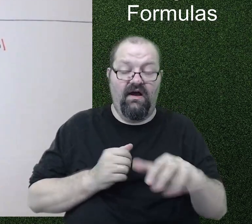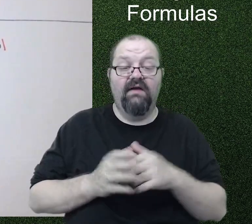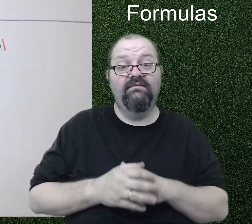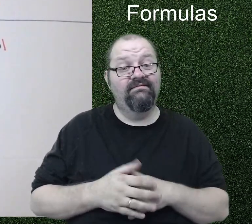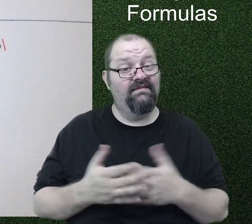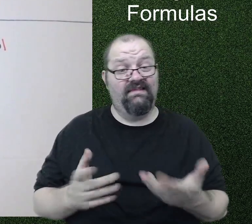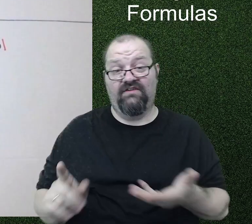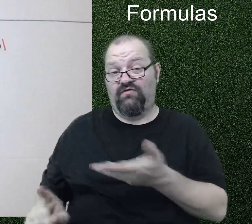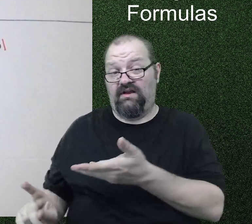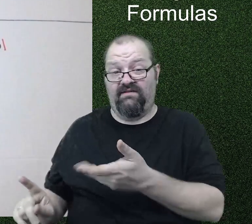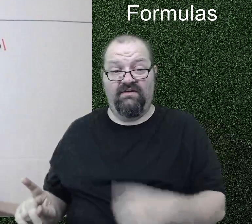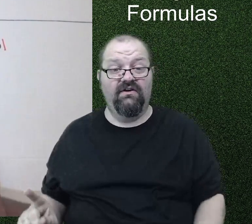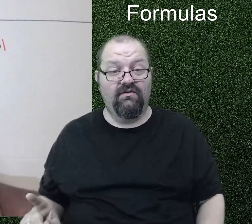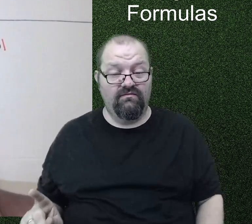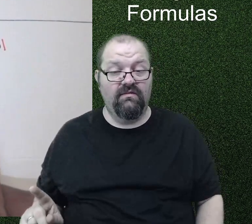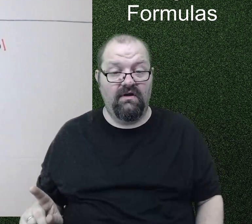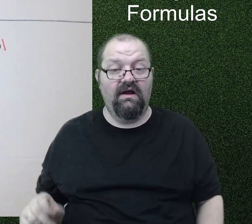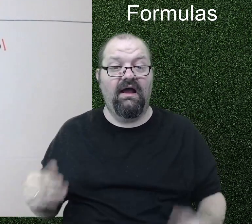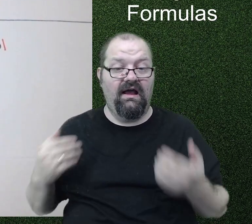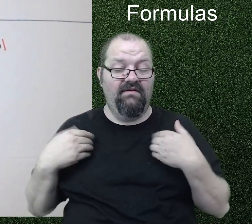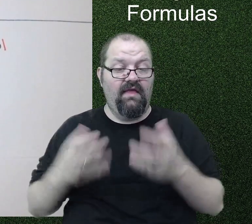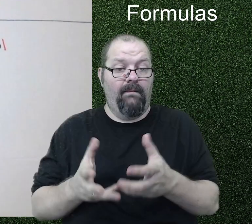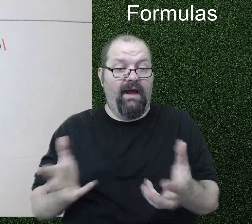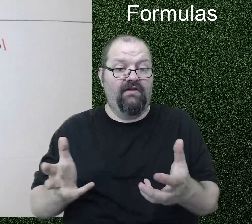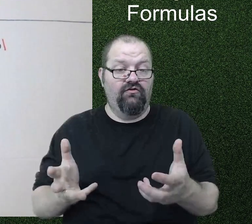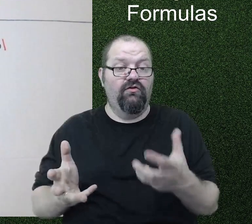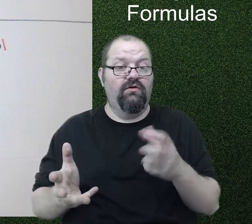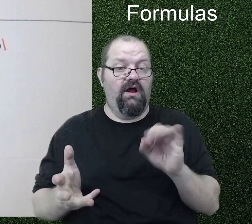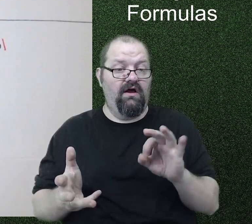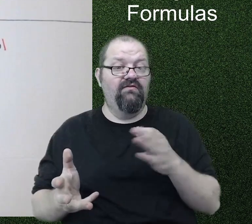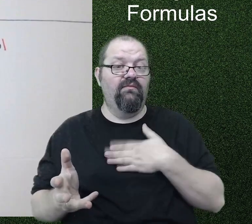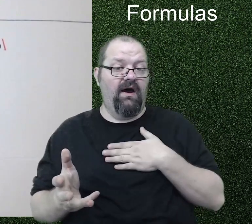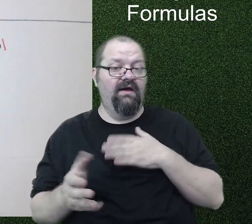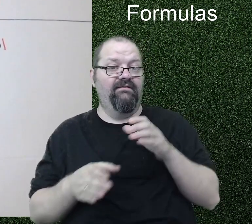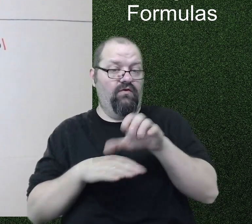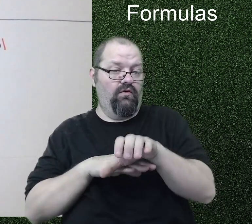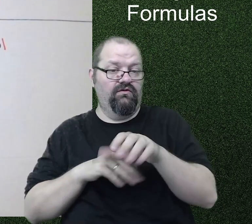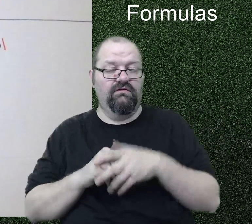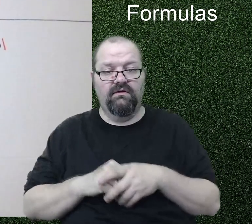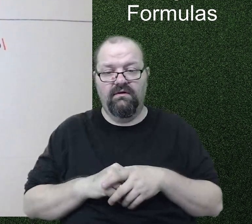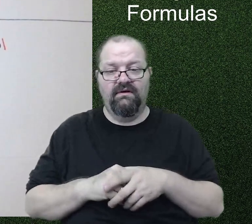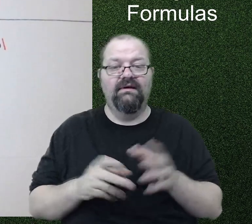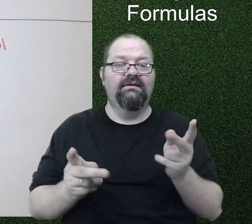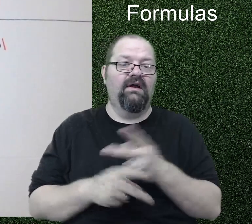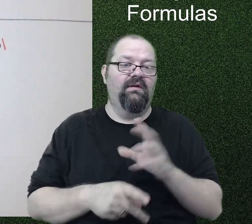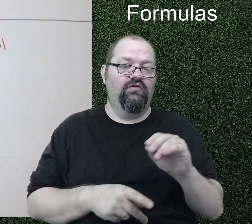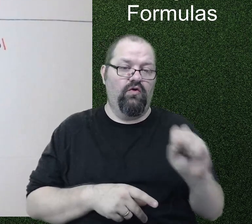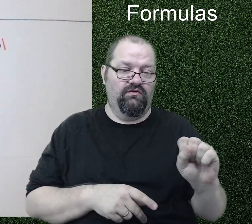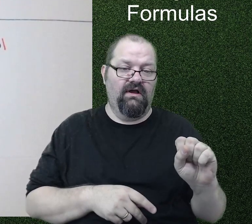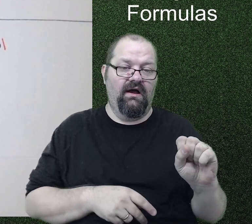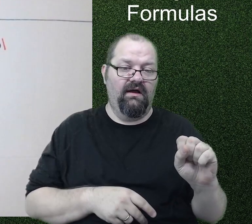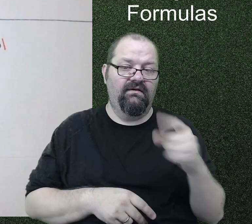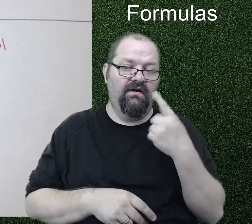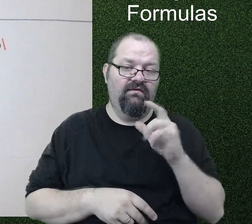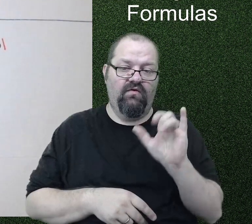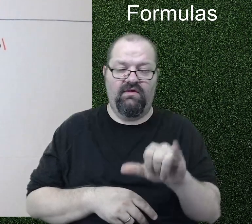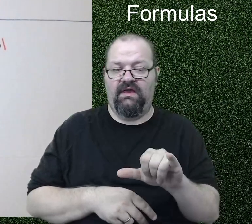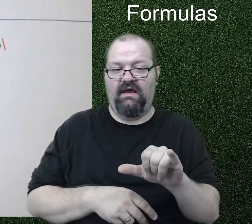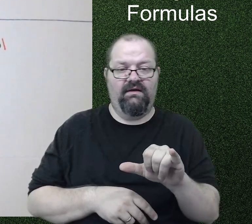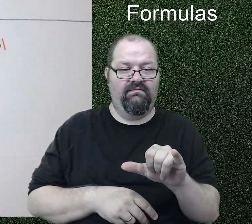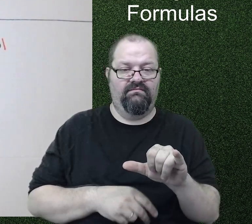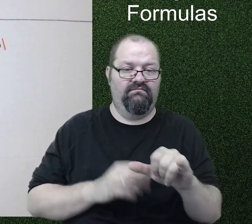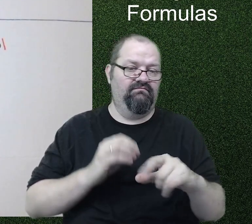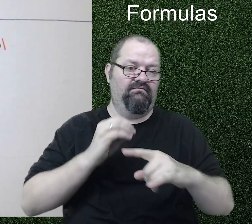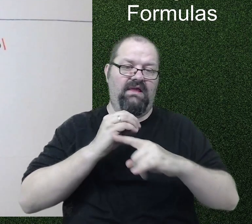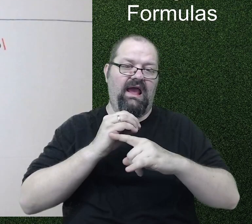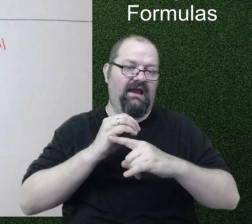have here. I've got the magnitude of my force times the cosine of this